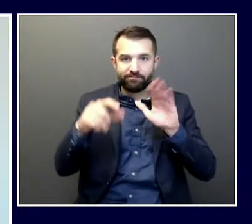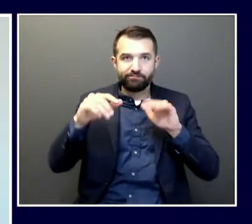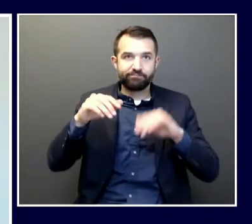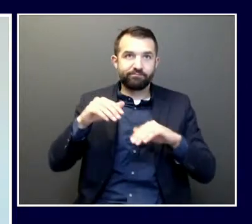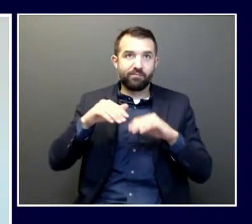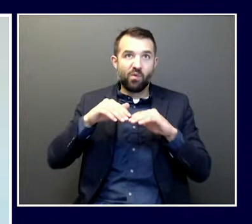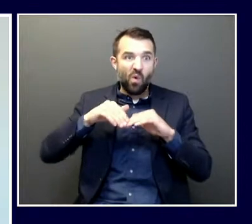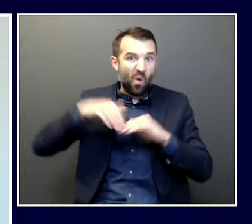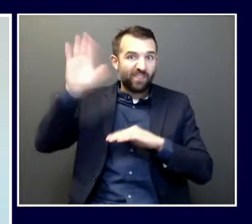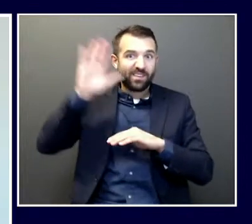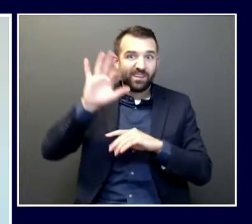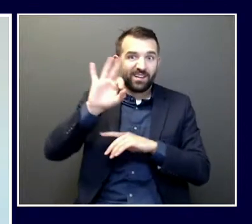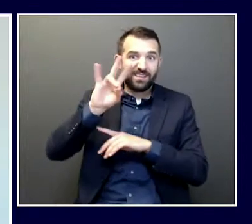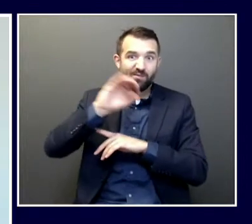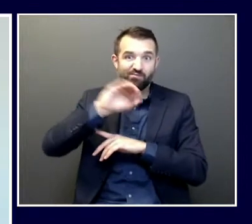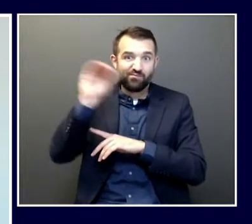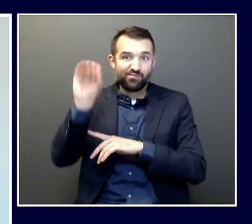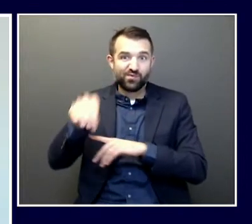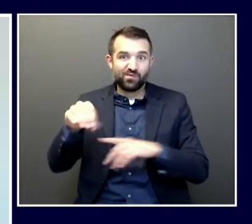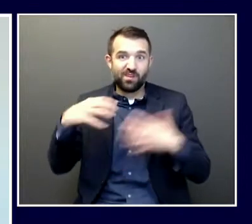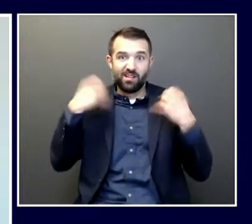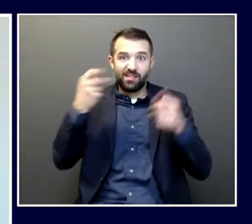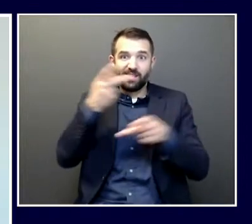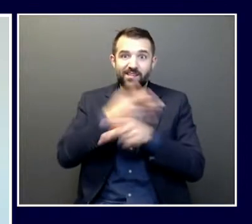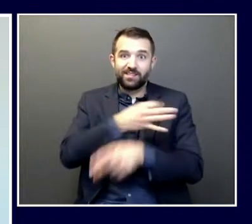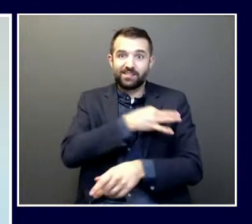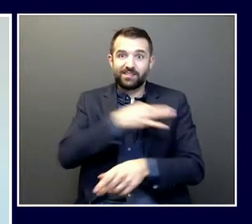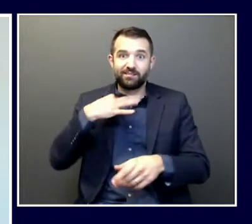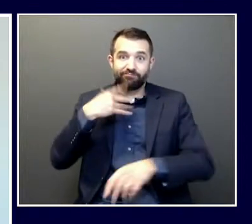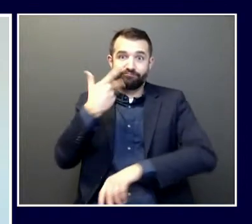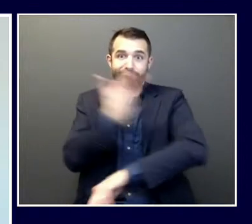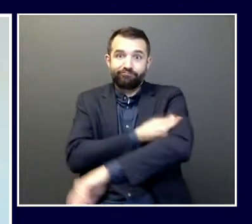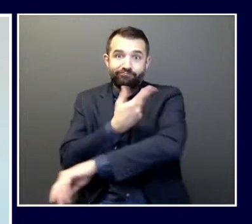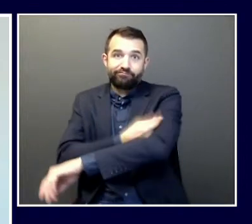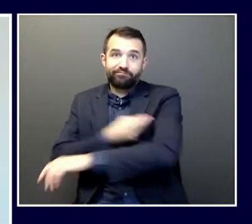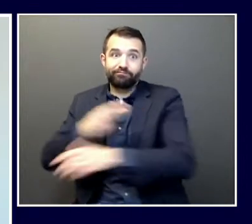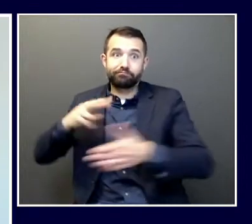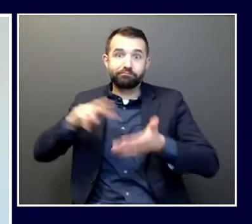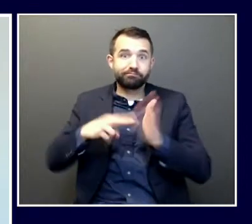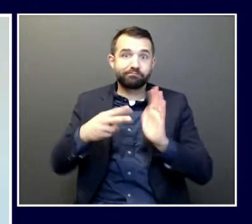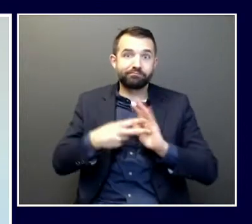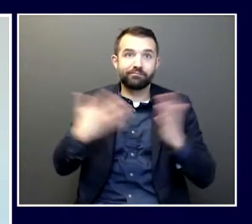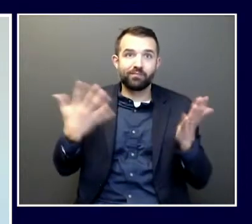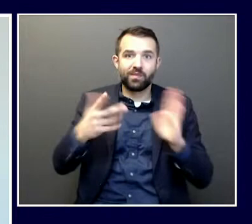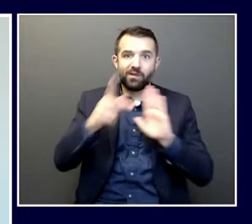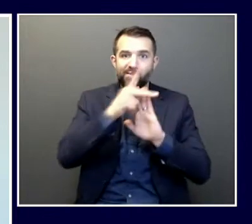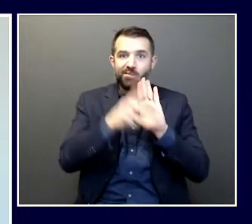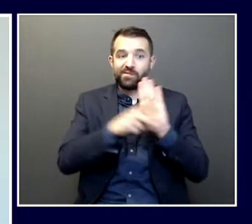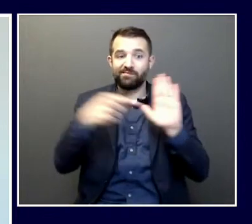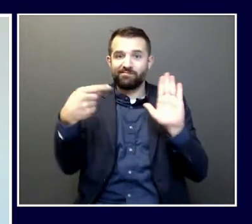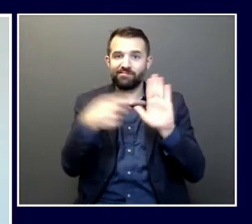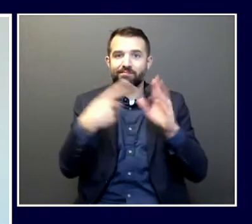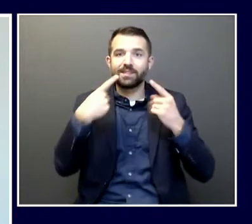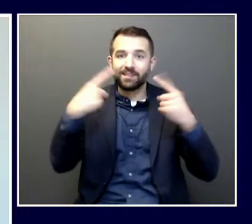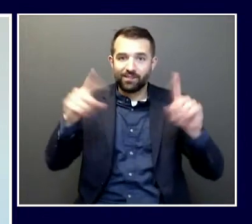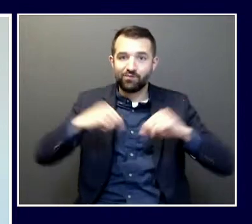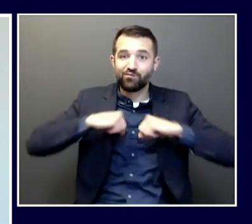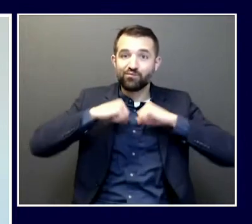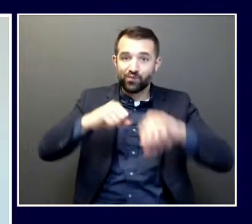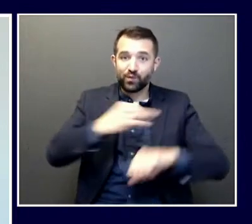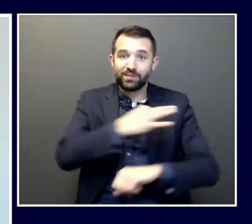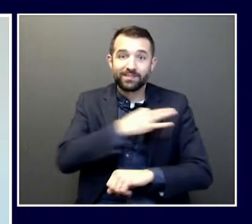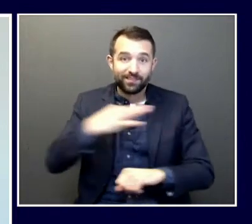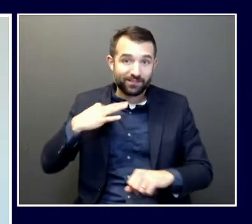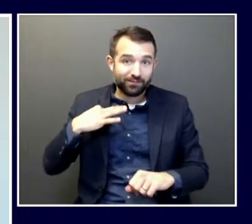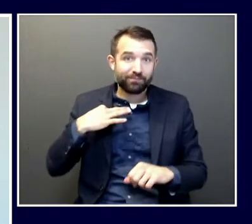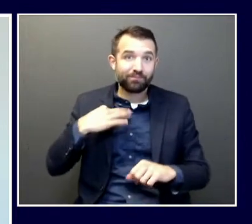has adopted have worked. They are protecting these critical workers, their patients, their residents, and